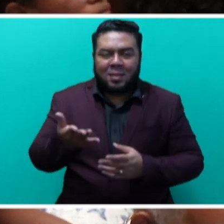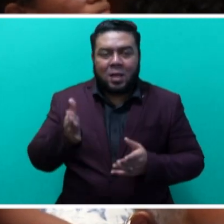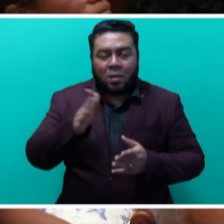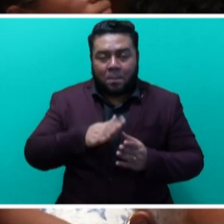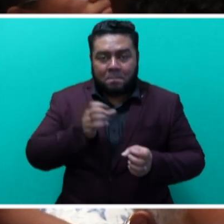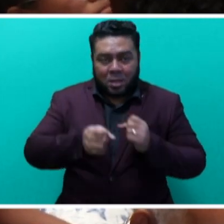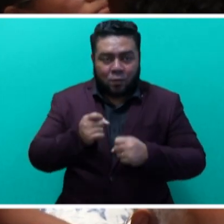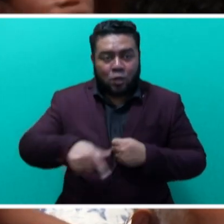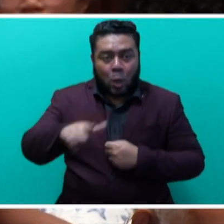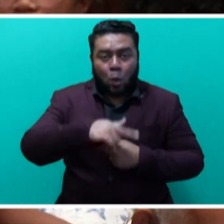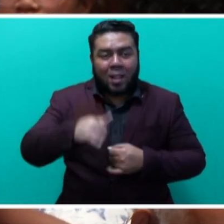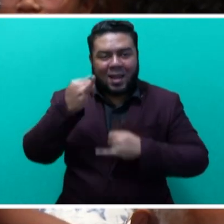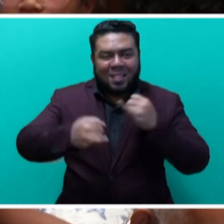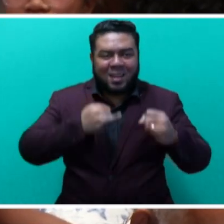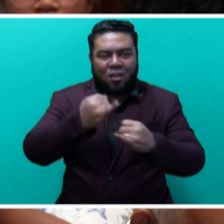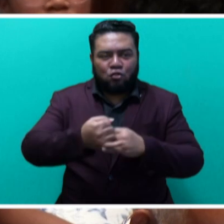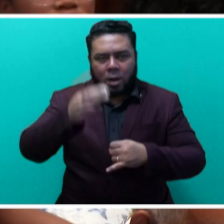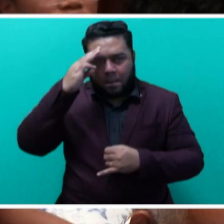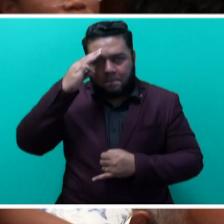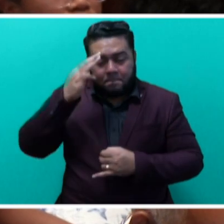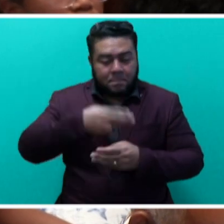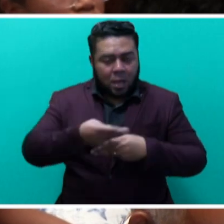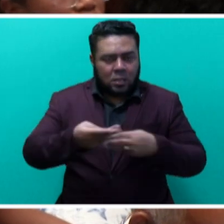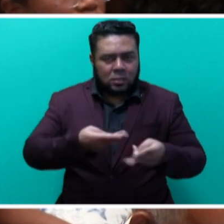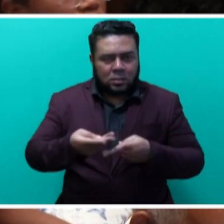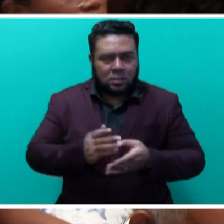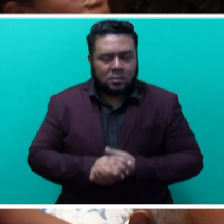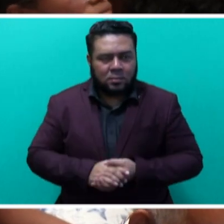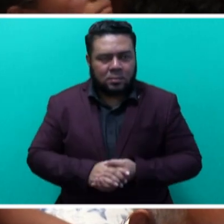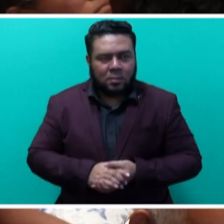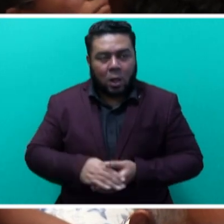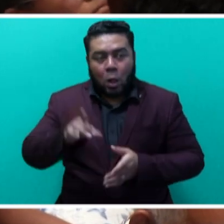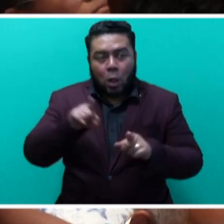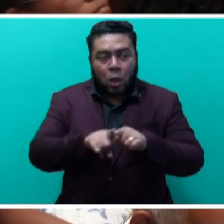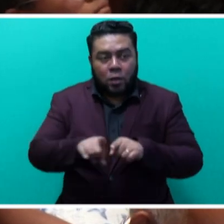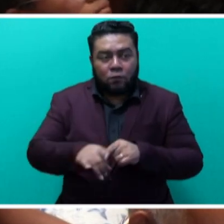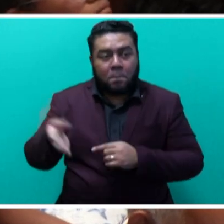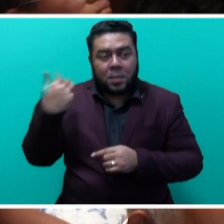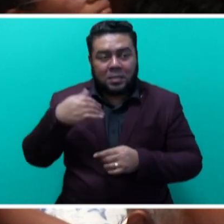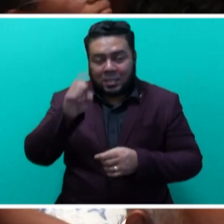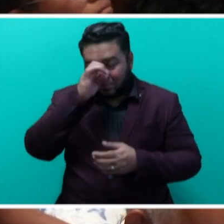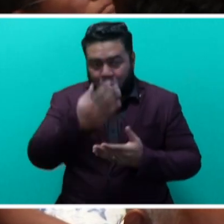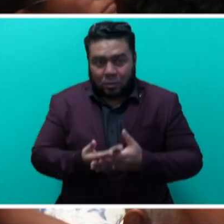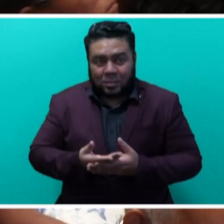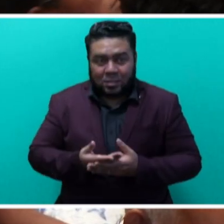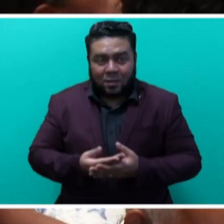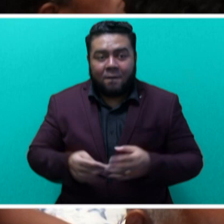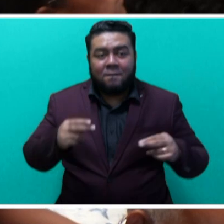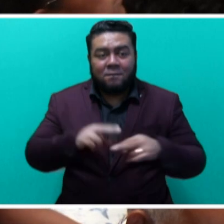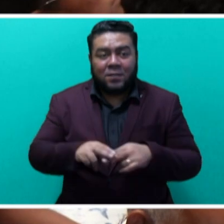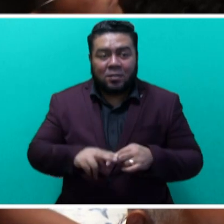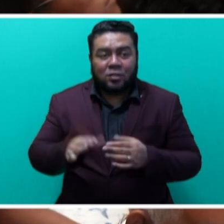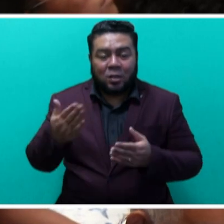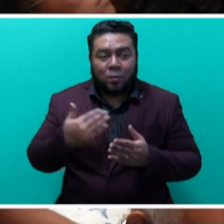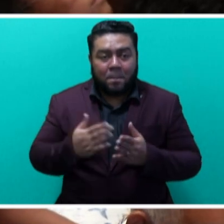markets. Learning from past experiences with the Fiji Dairy